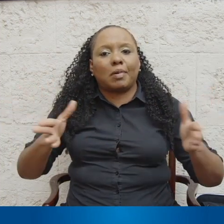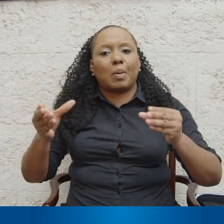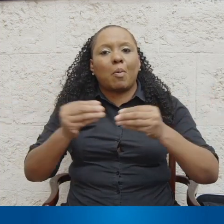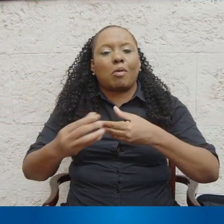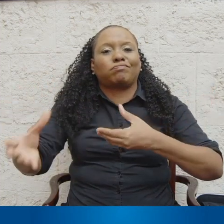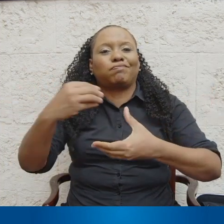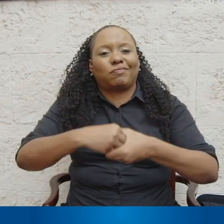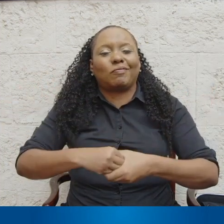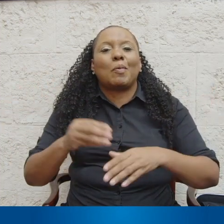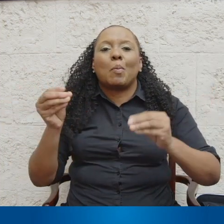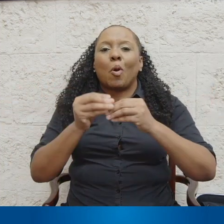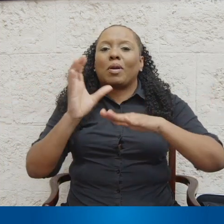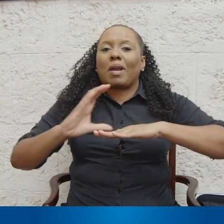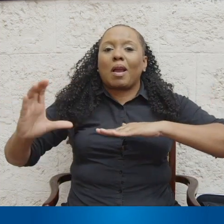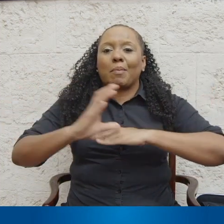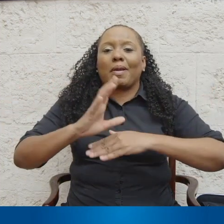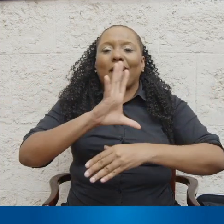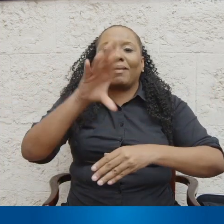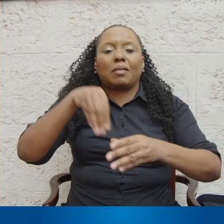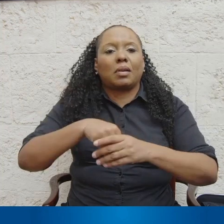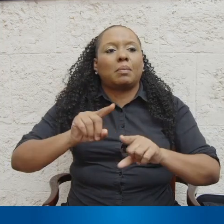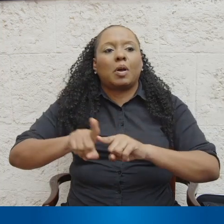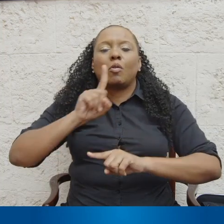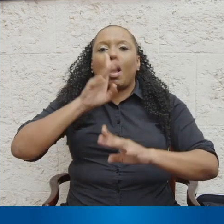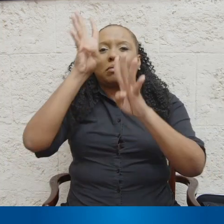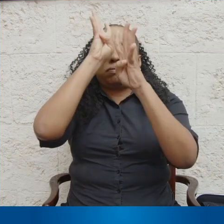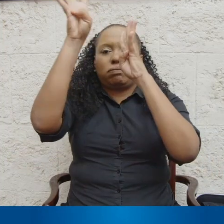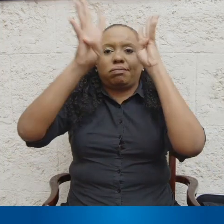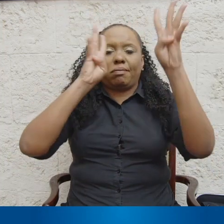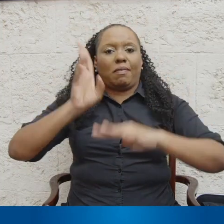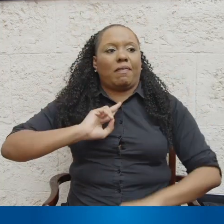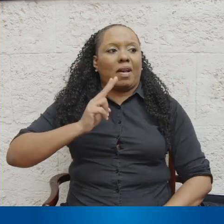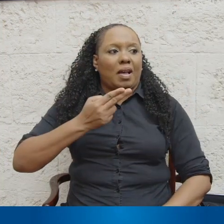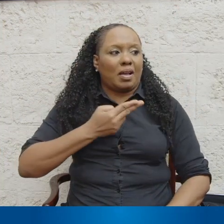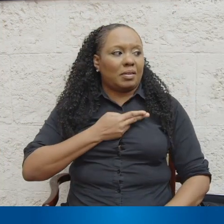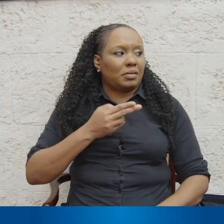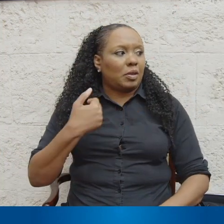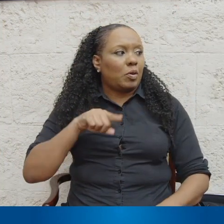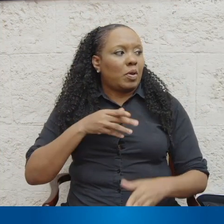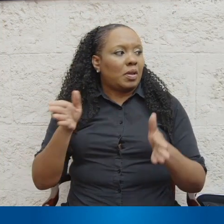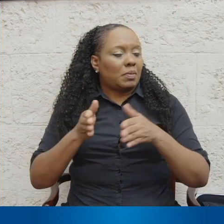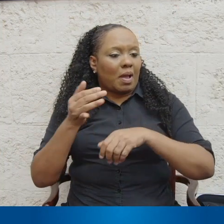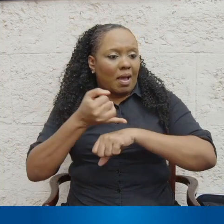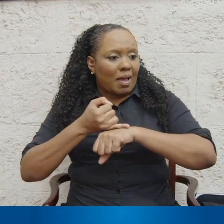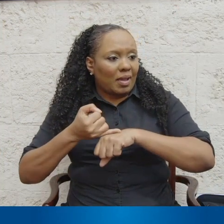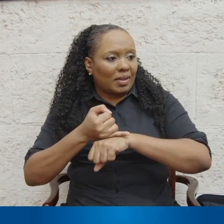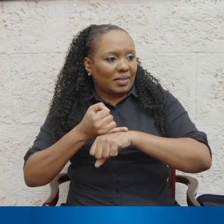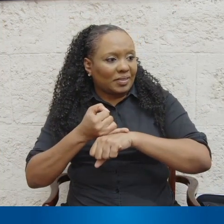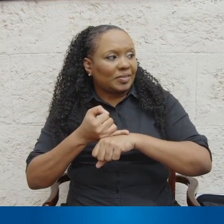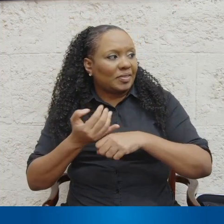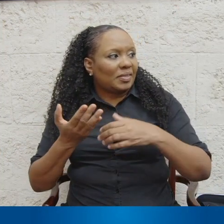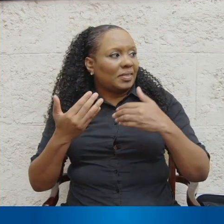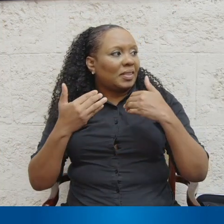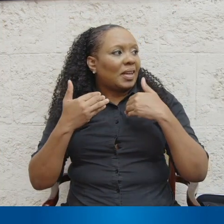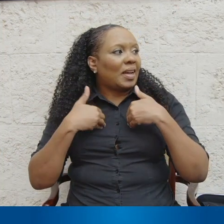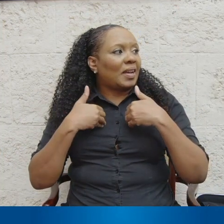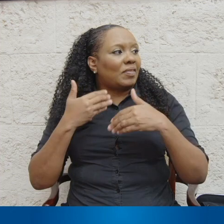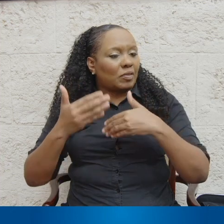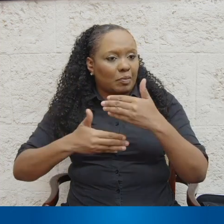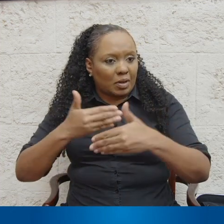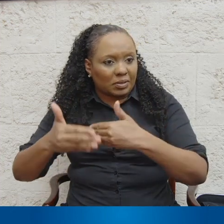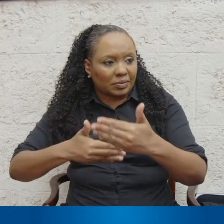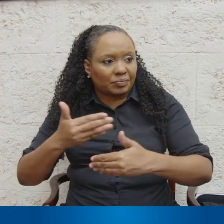it's extremely innovative for us as a small island to have this process, and we've